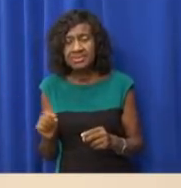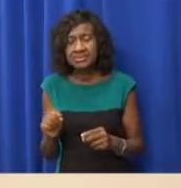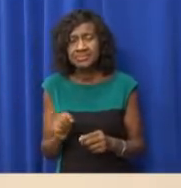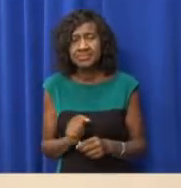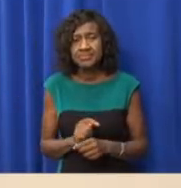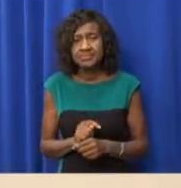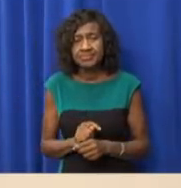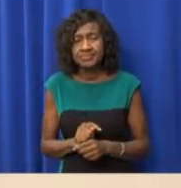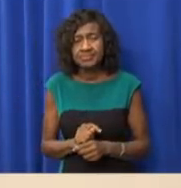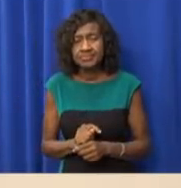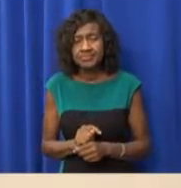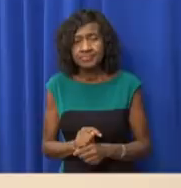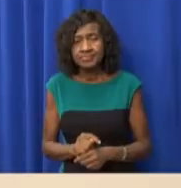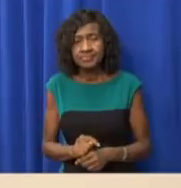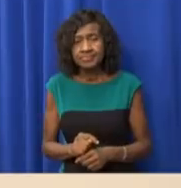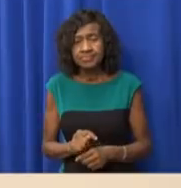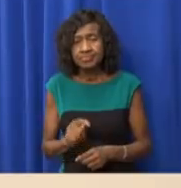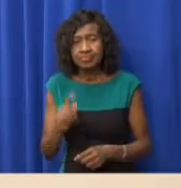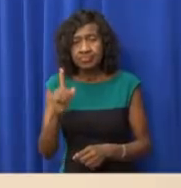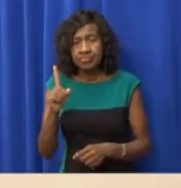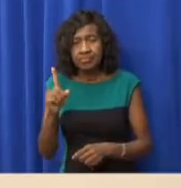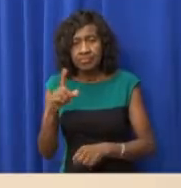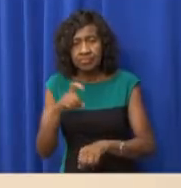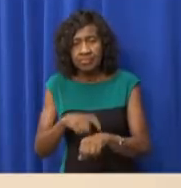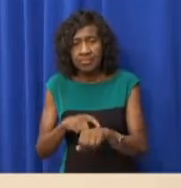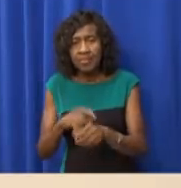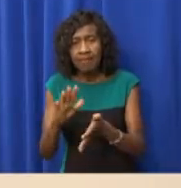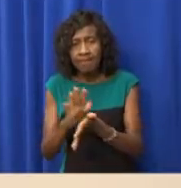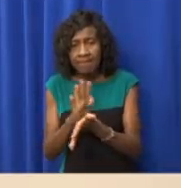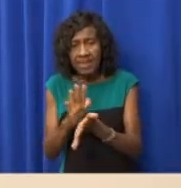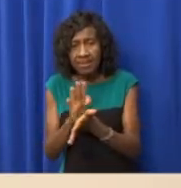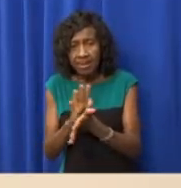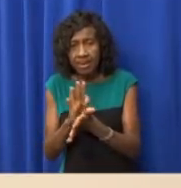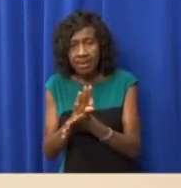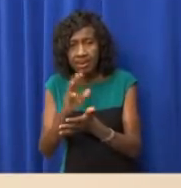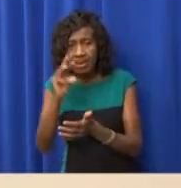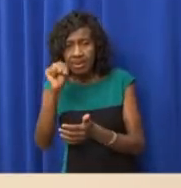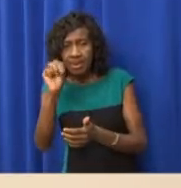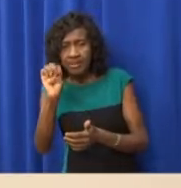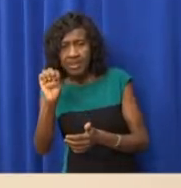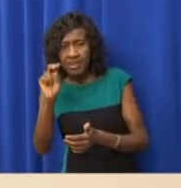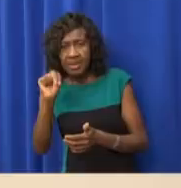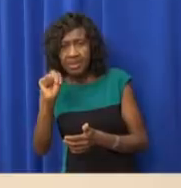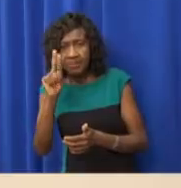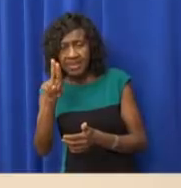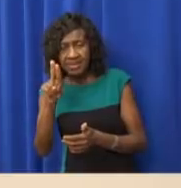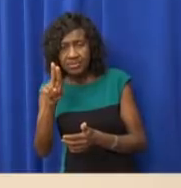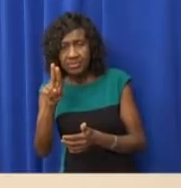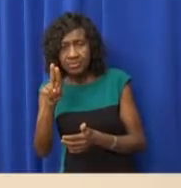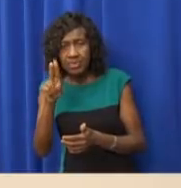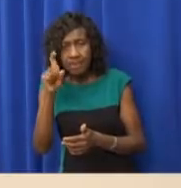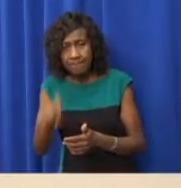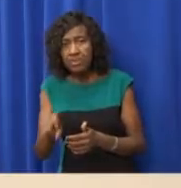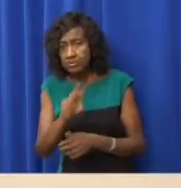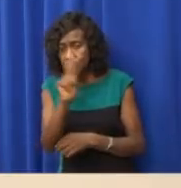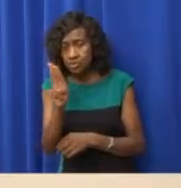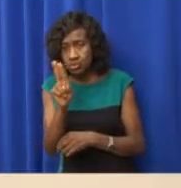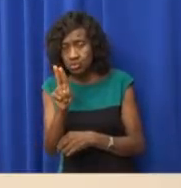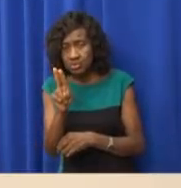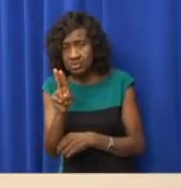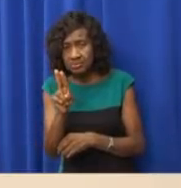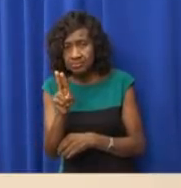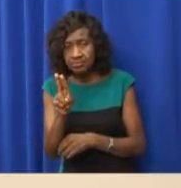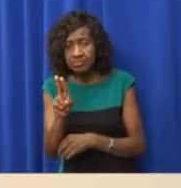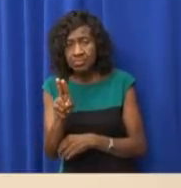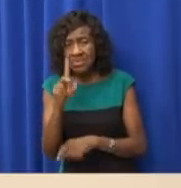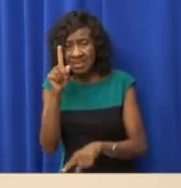that. One-time paper menus will be used or no contact menu display boards. Shared condiments are